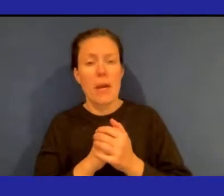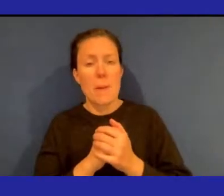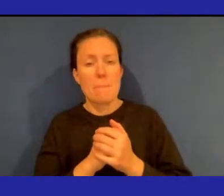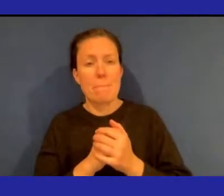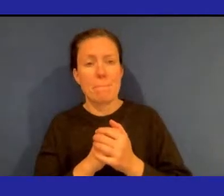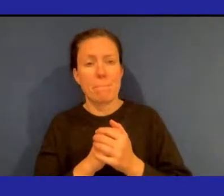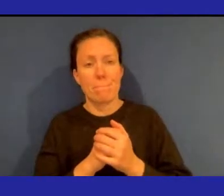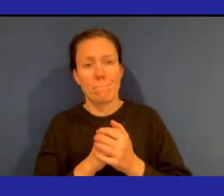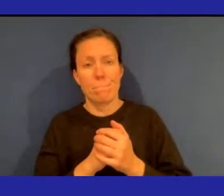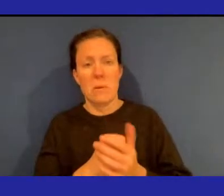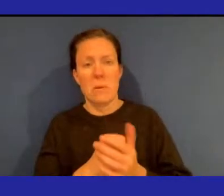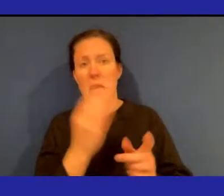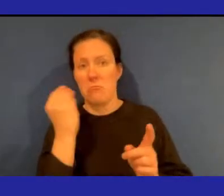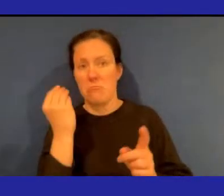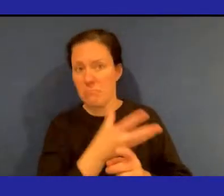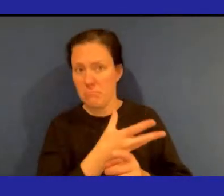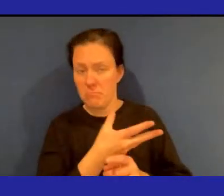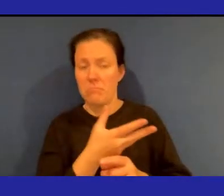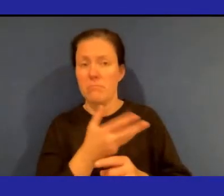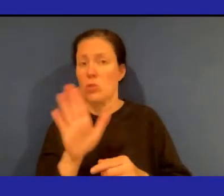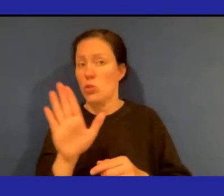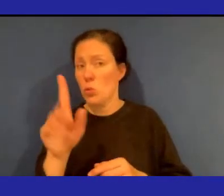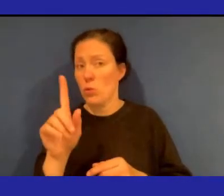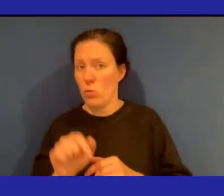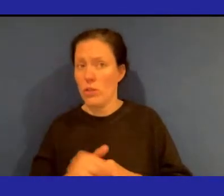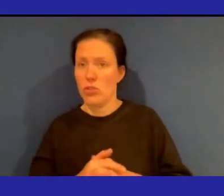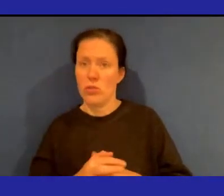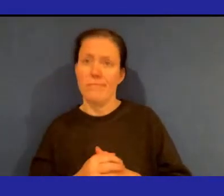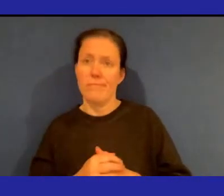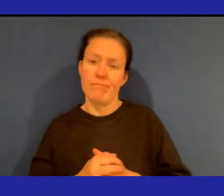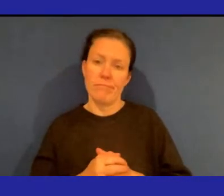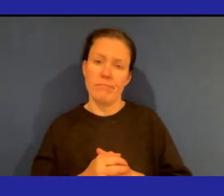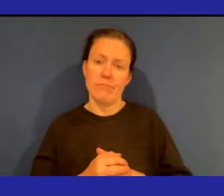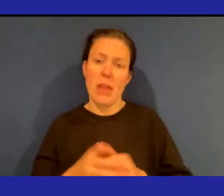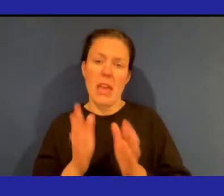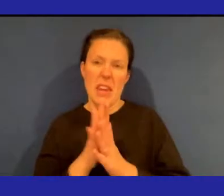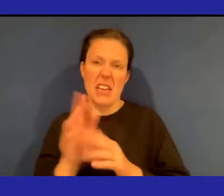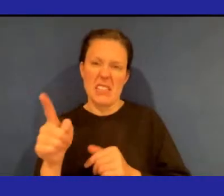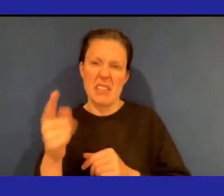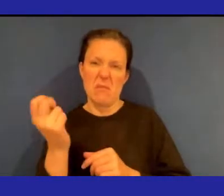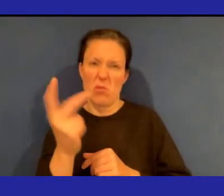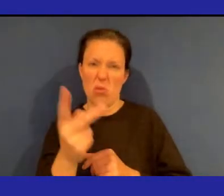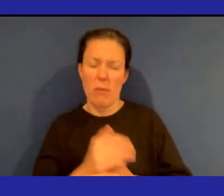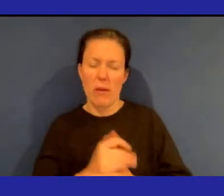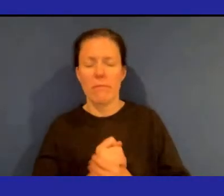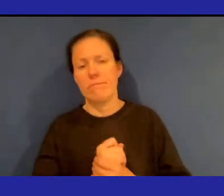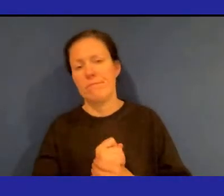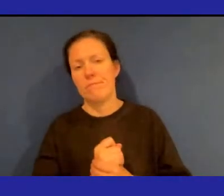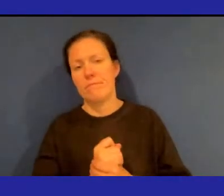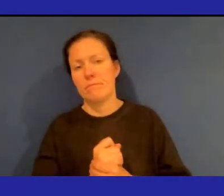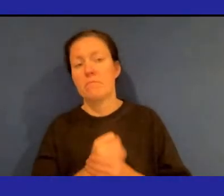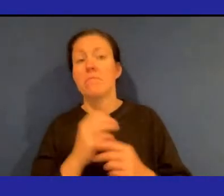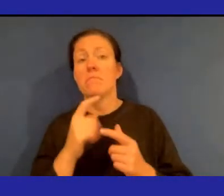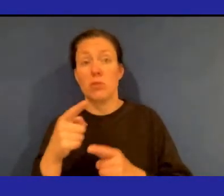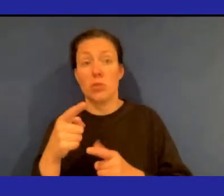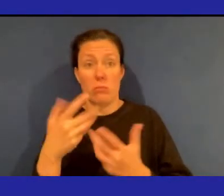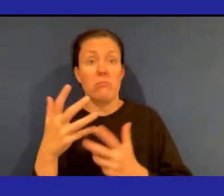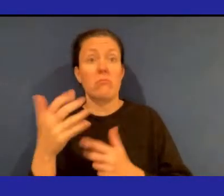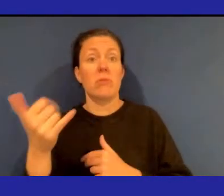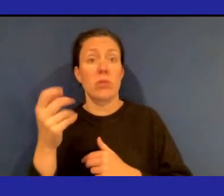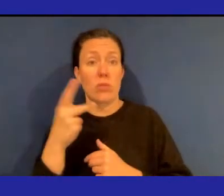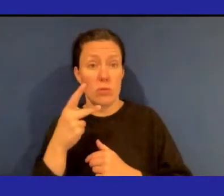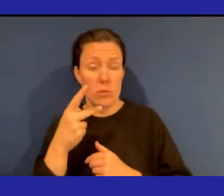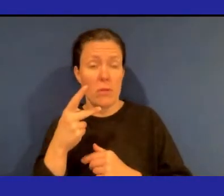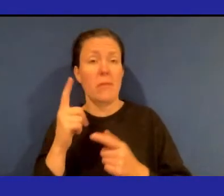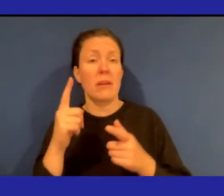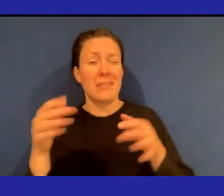and tell them what your question is and have them get back to you. And then I got a call back from Goof to explain